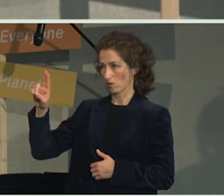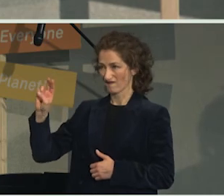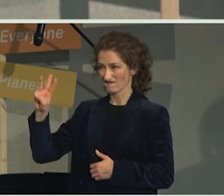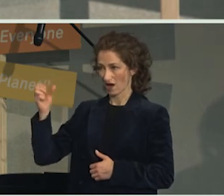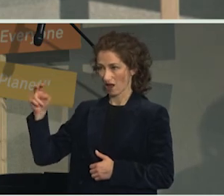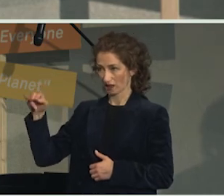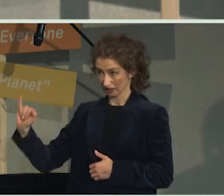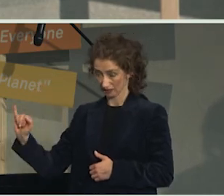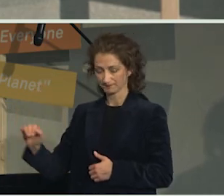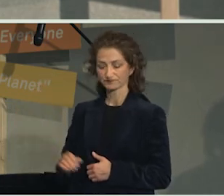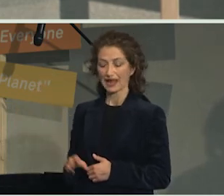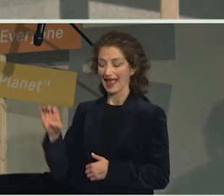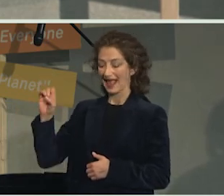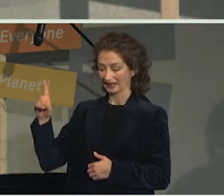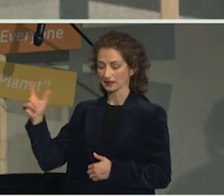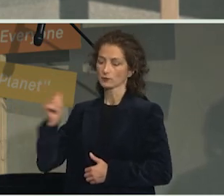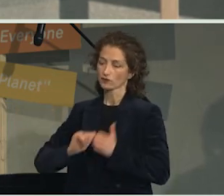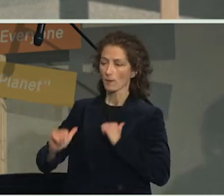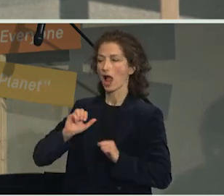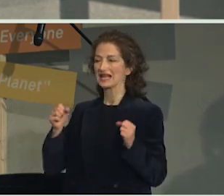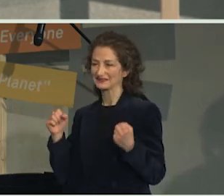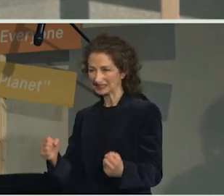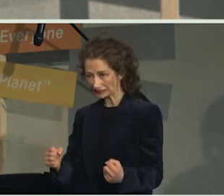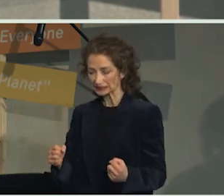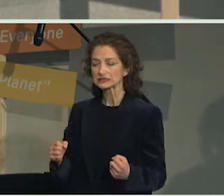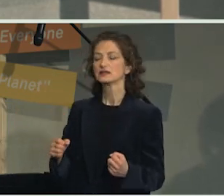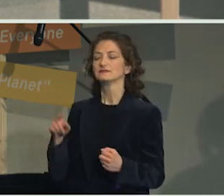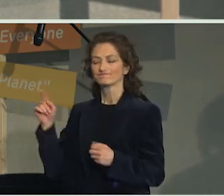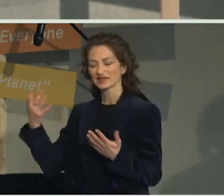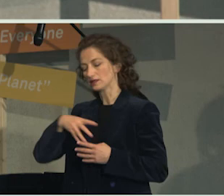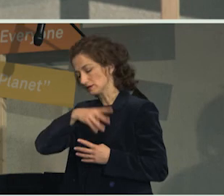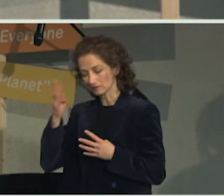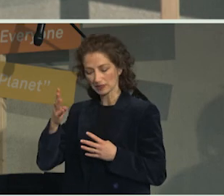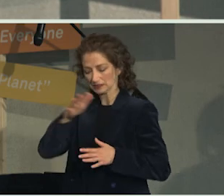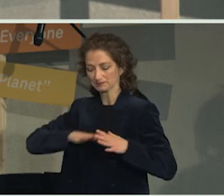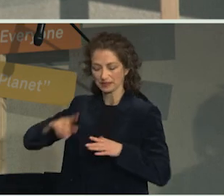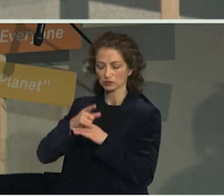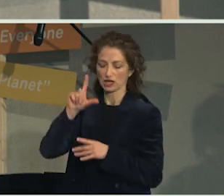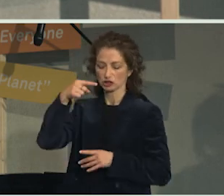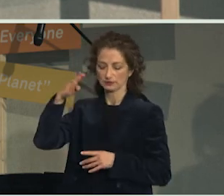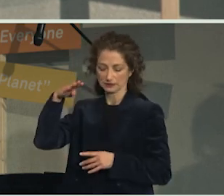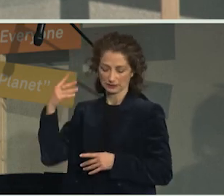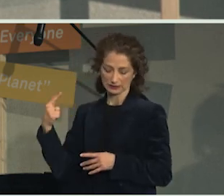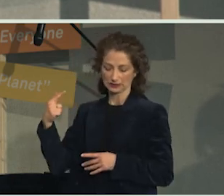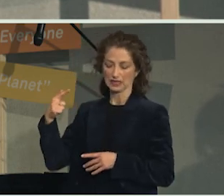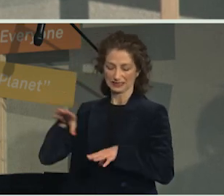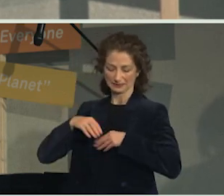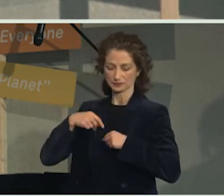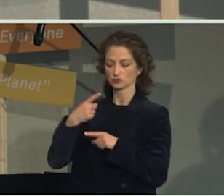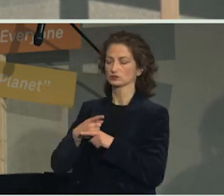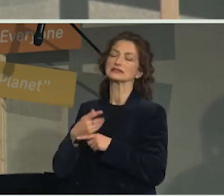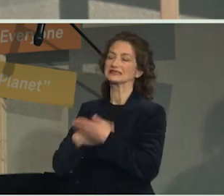Ed is an activist, performer, and dedicated to the accessibility in queer spaces and LGBT acceptance within the disability rights